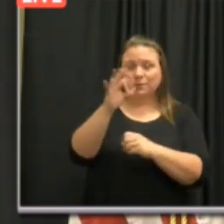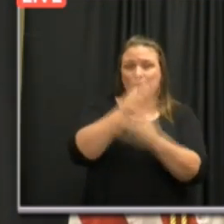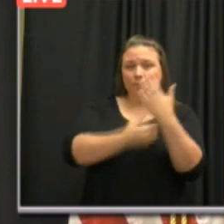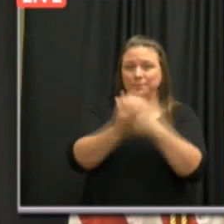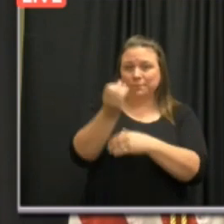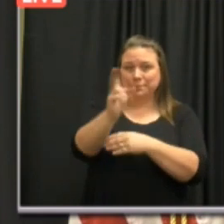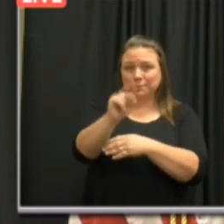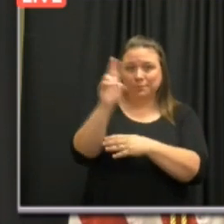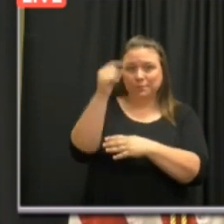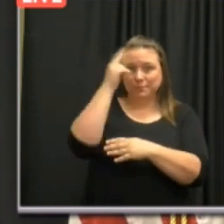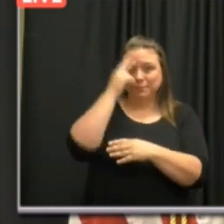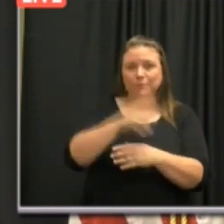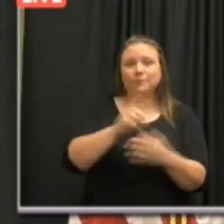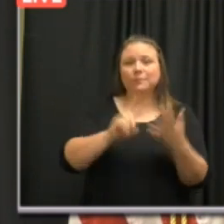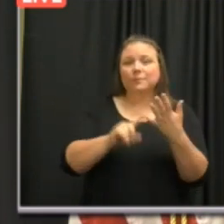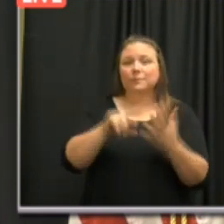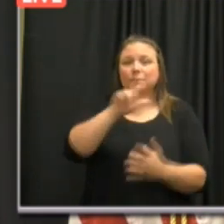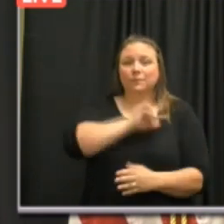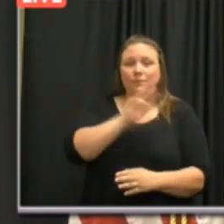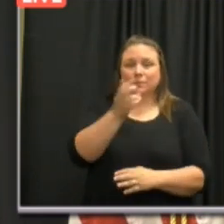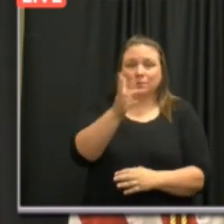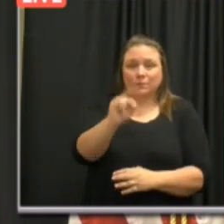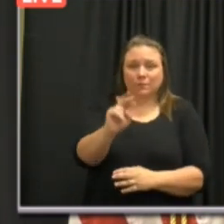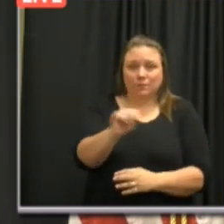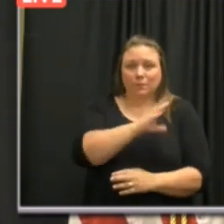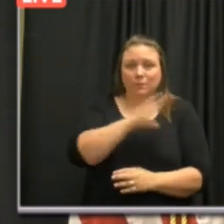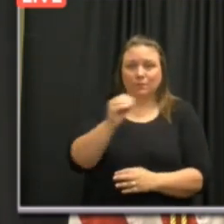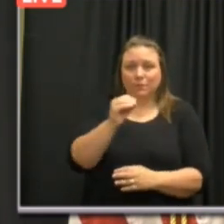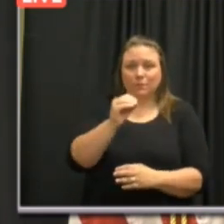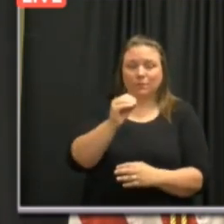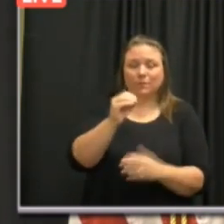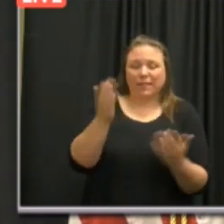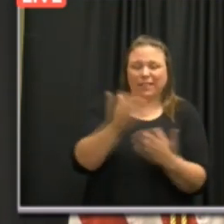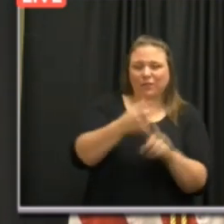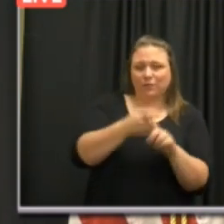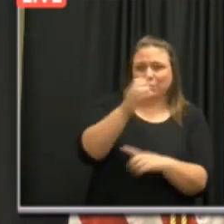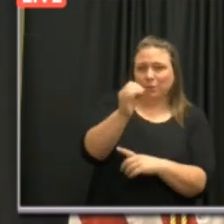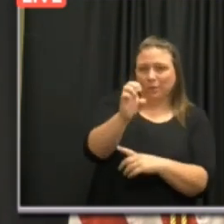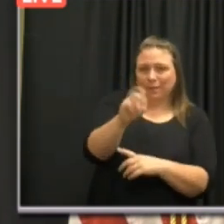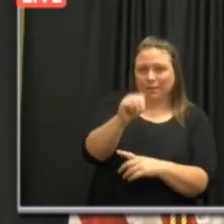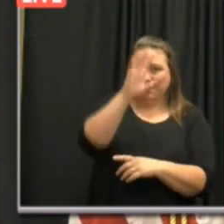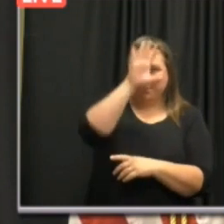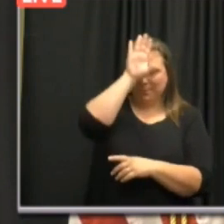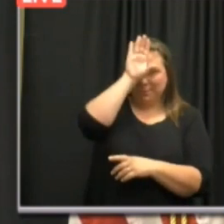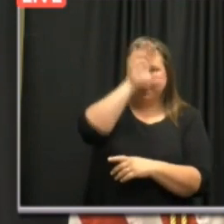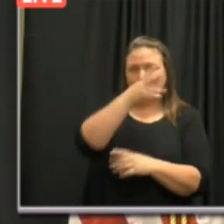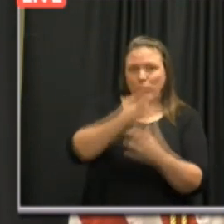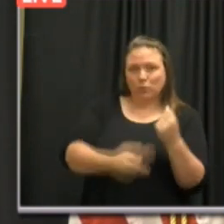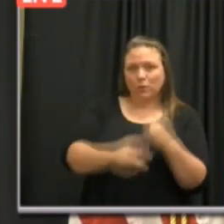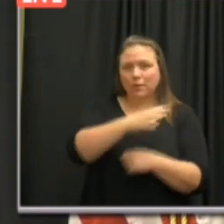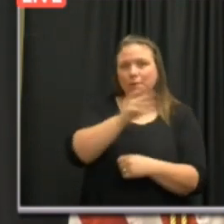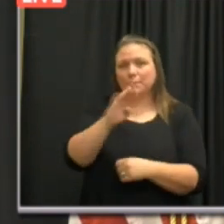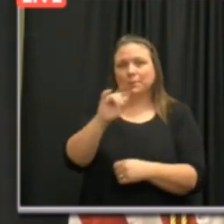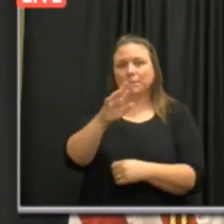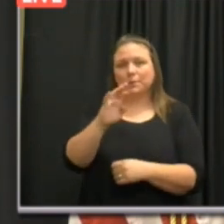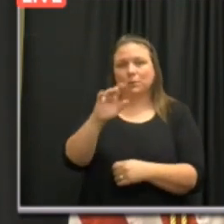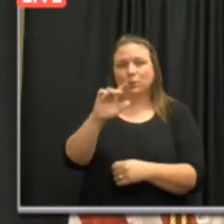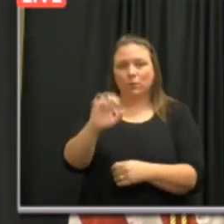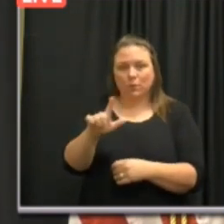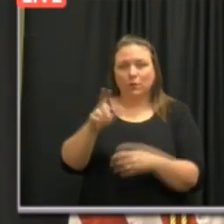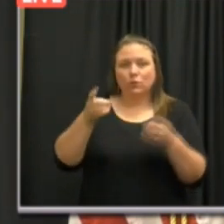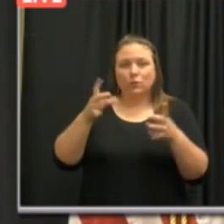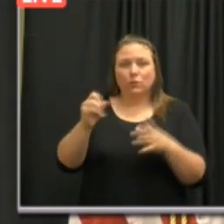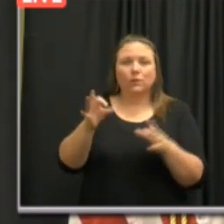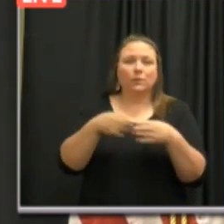William Swan of the Office of Emergency Management and the Nashville Fire Department, and Dr. Michael Caldwell, Director of the Metro Public